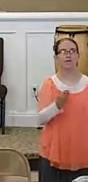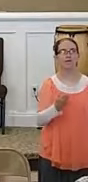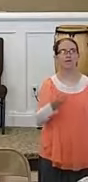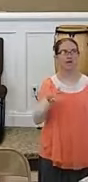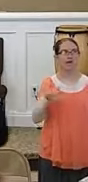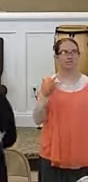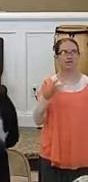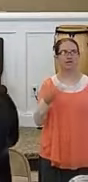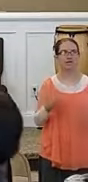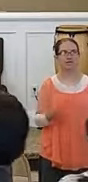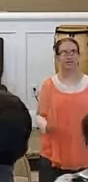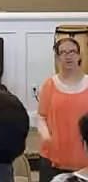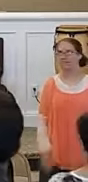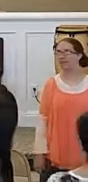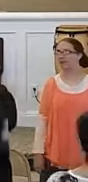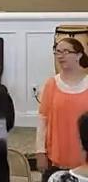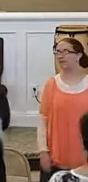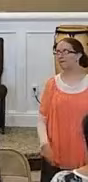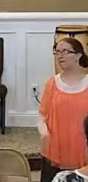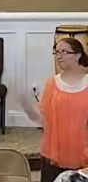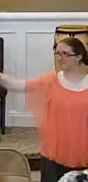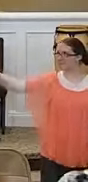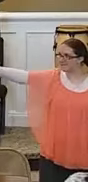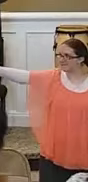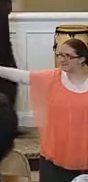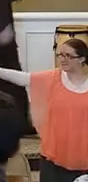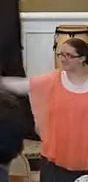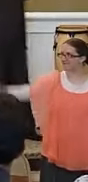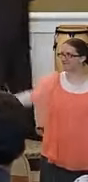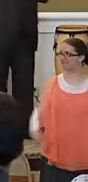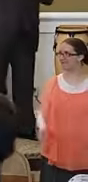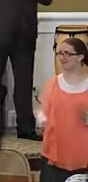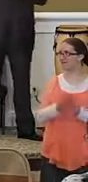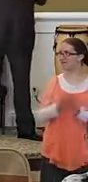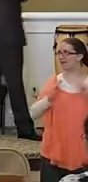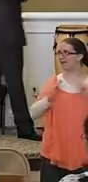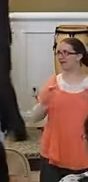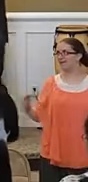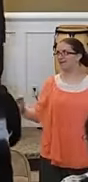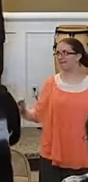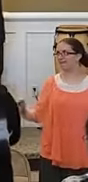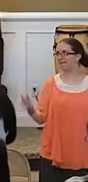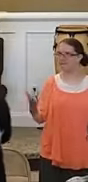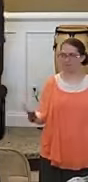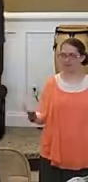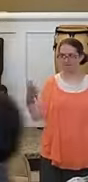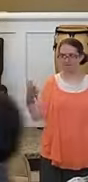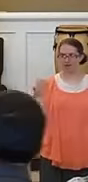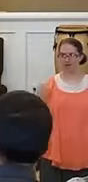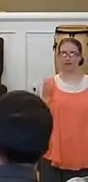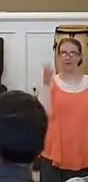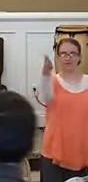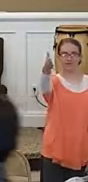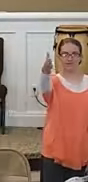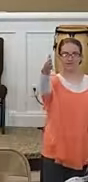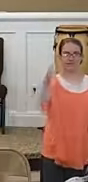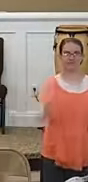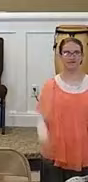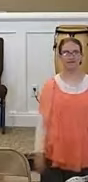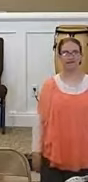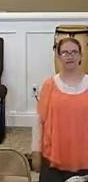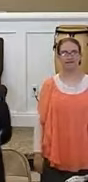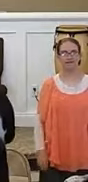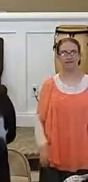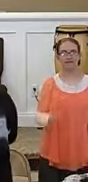feel. Hallelujah. Amen. If you don't feel anything, you probably haven't reached out yet. When